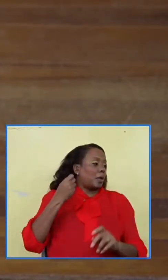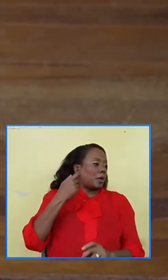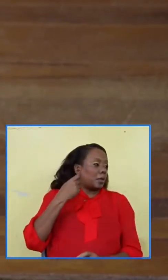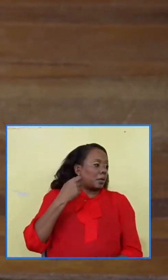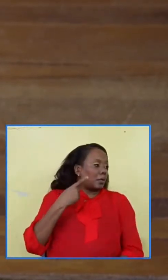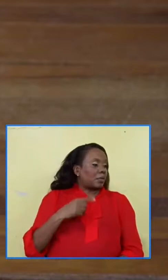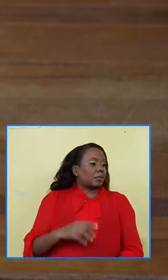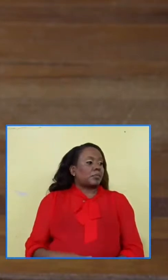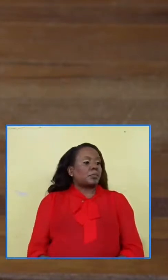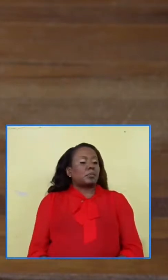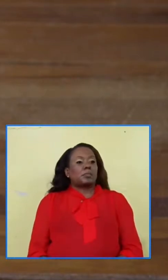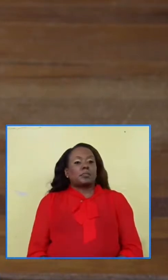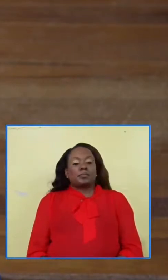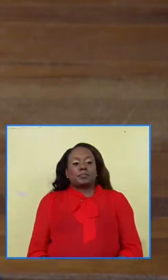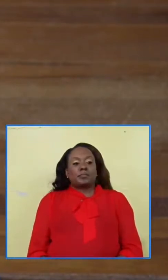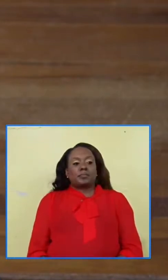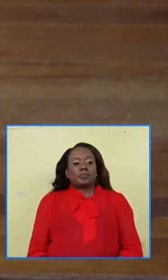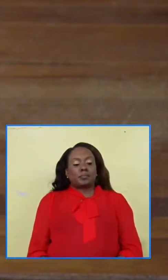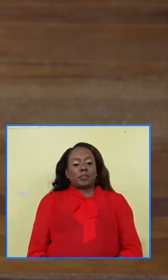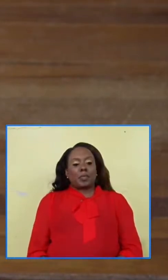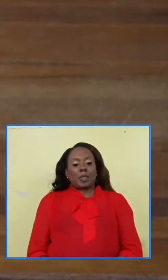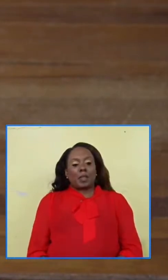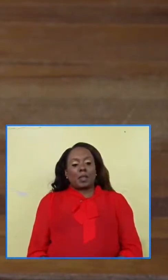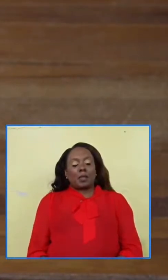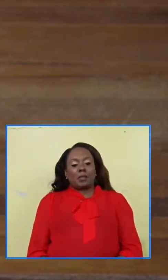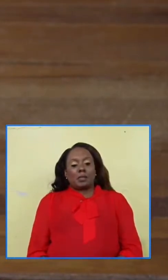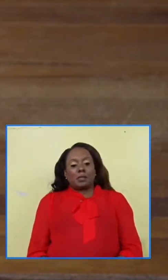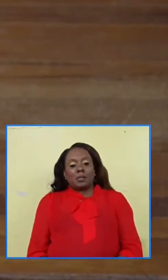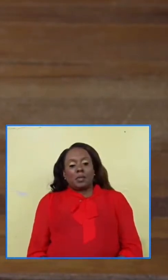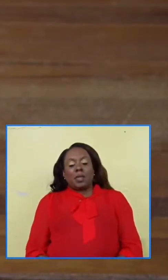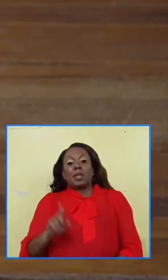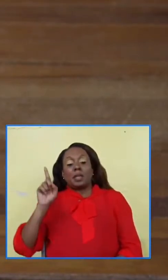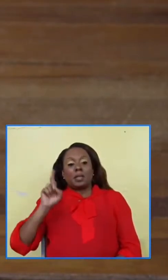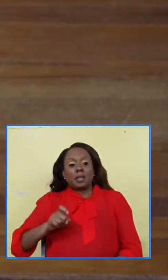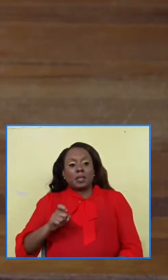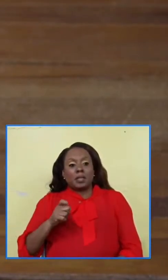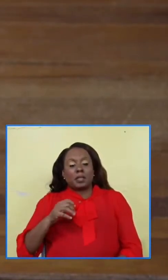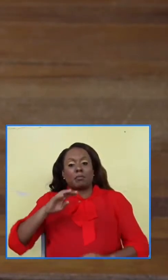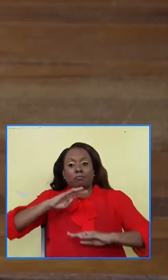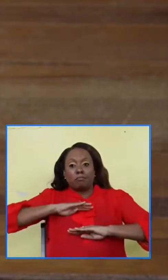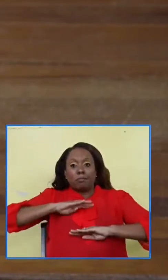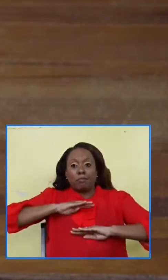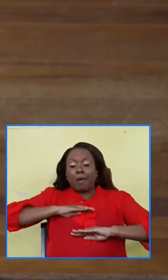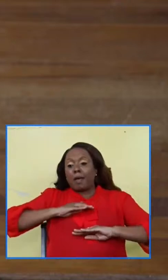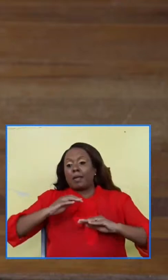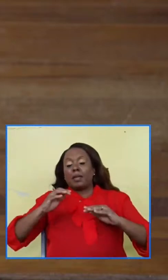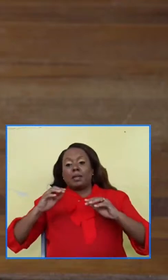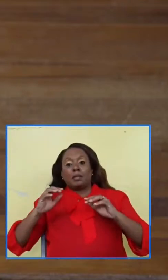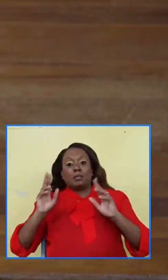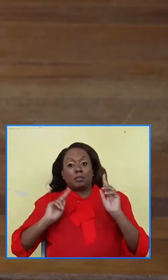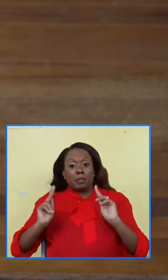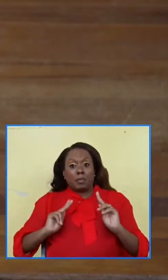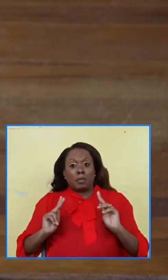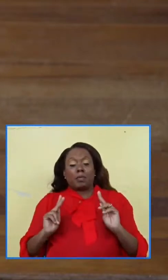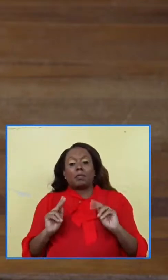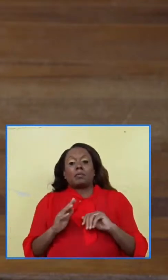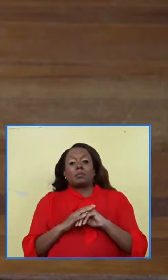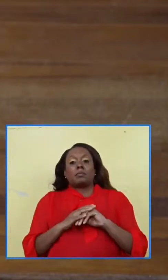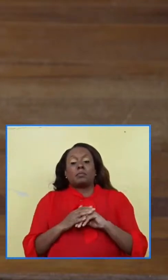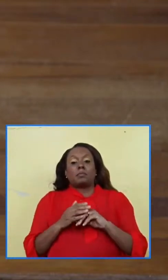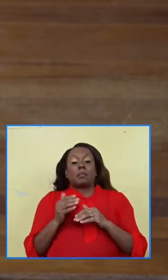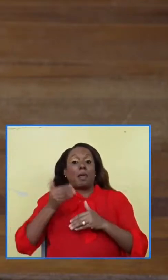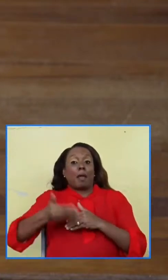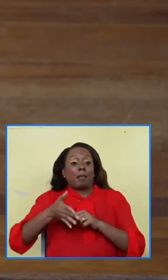country and to meet the needs of the working public. Prior to COVID, it was 6 months, but after COVID, when you